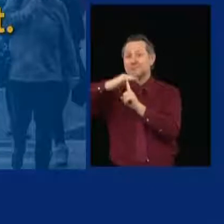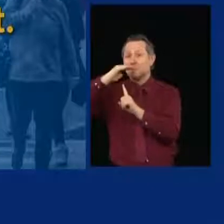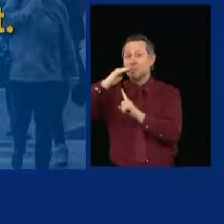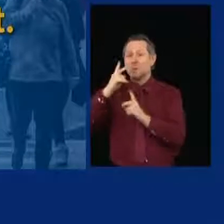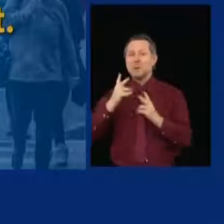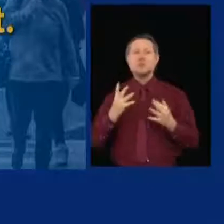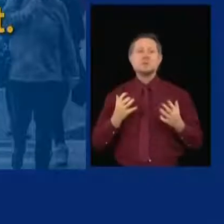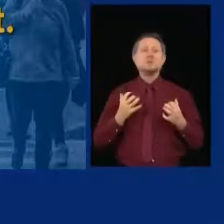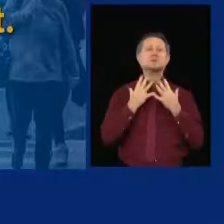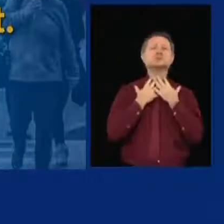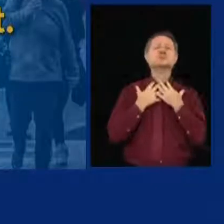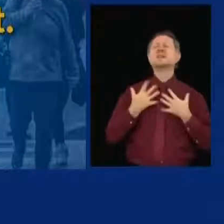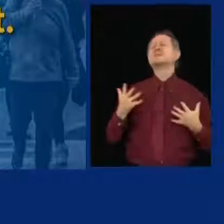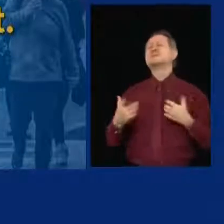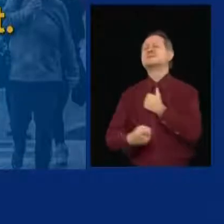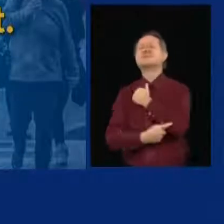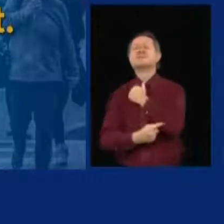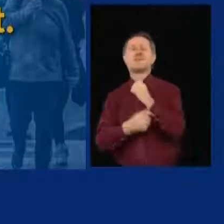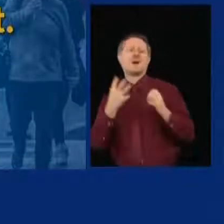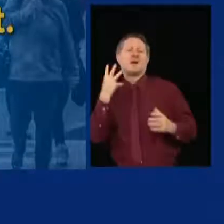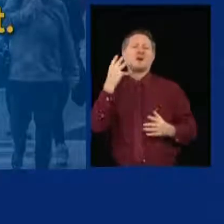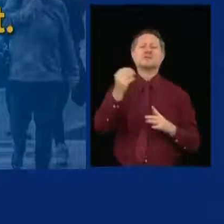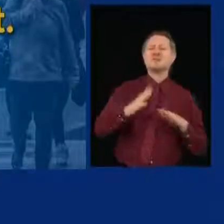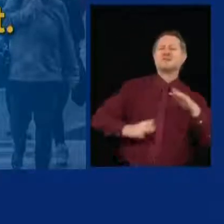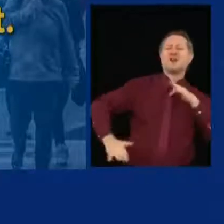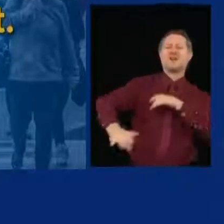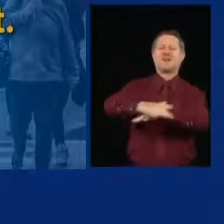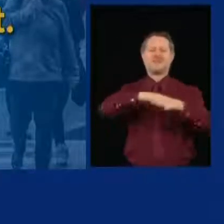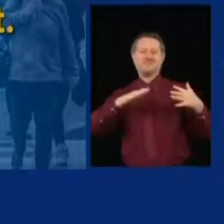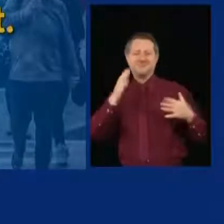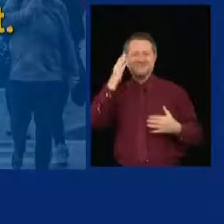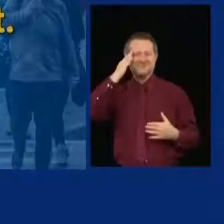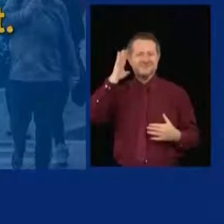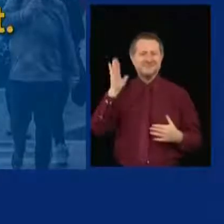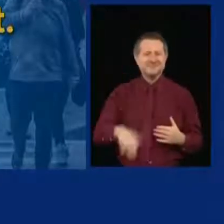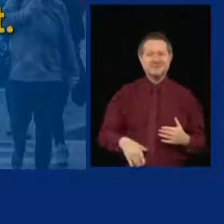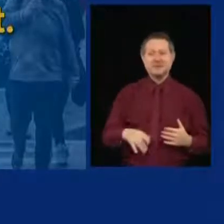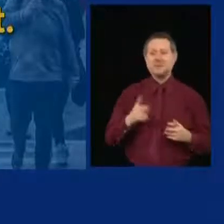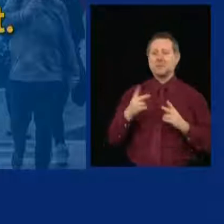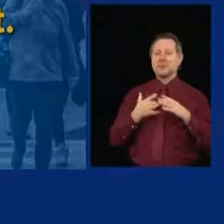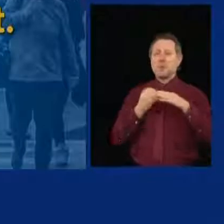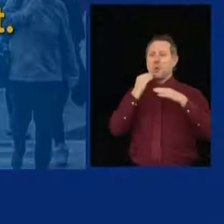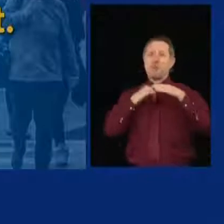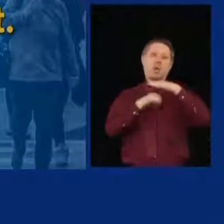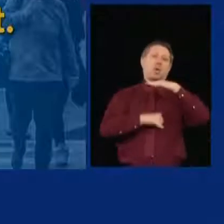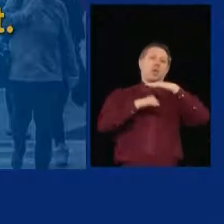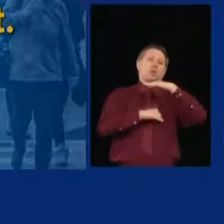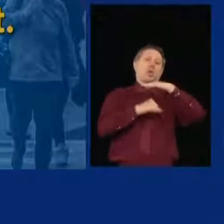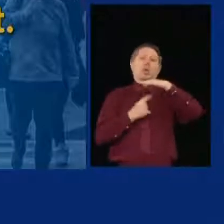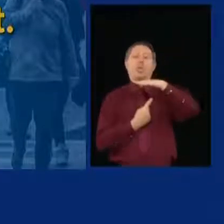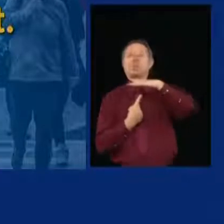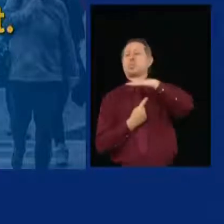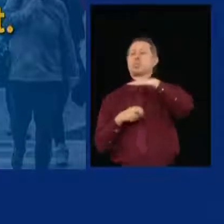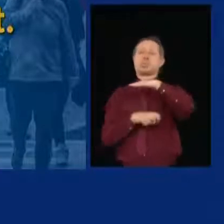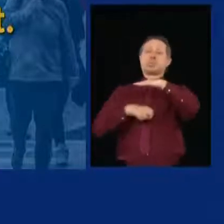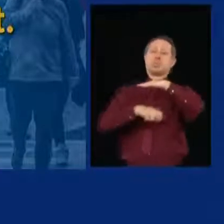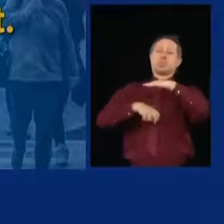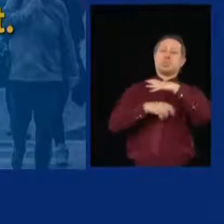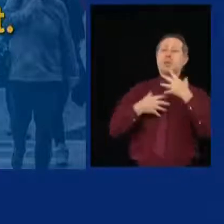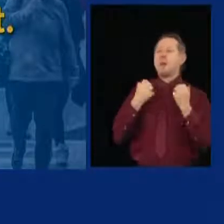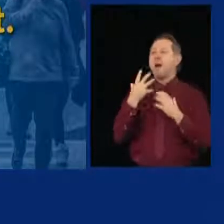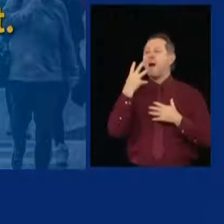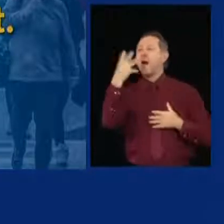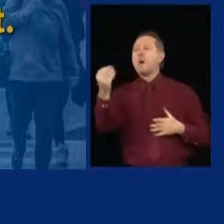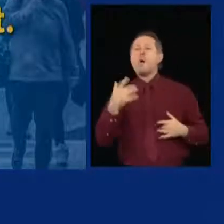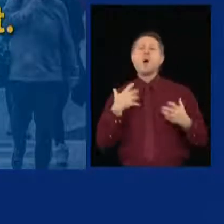anyway. People are going to come out of their homes. They've been there for a long time. The weather's warmer. They're going to come out. How do they act when